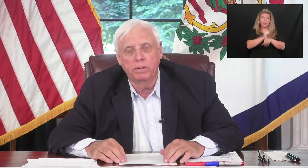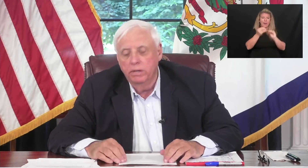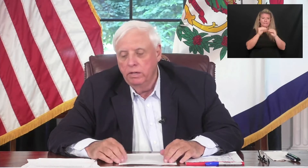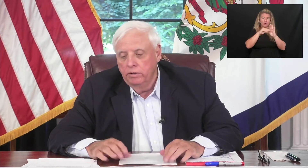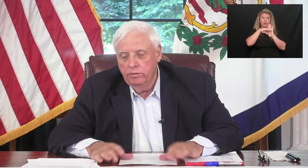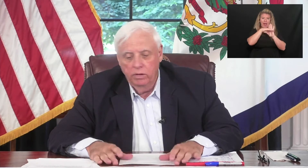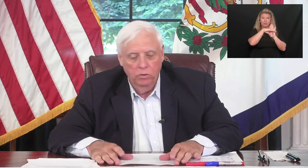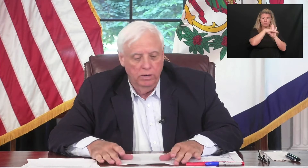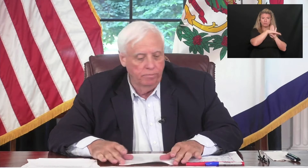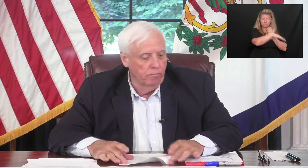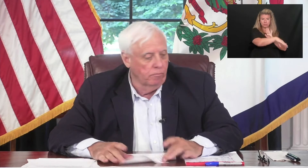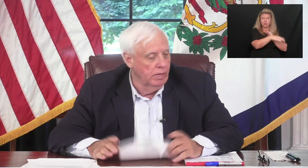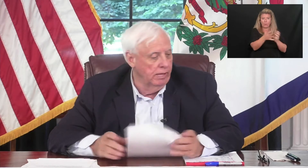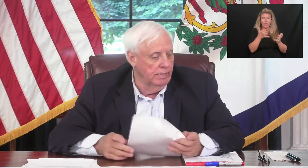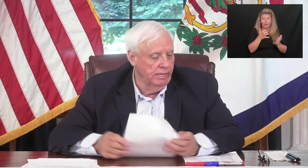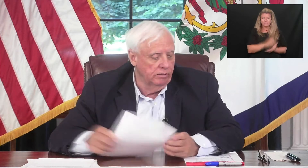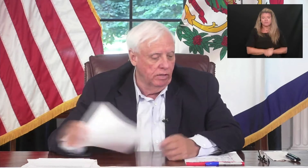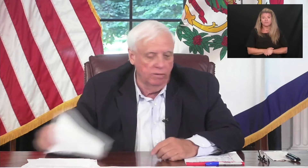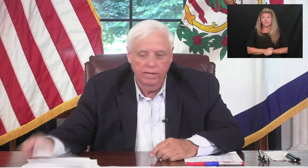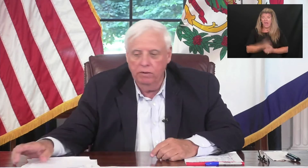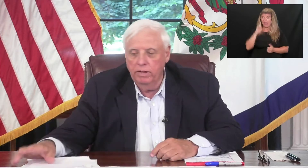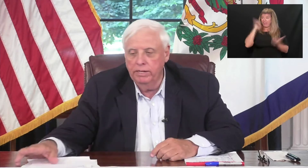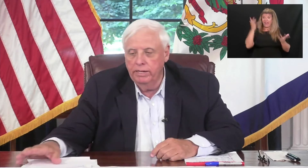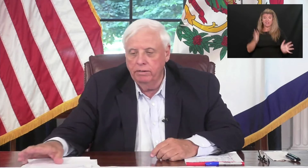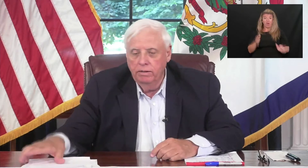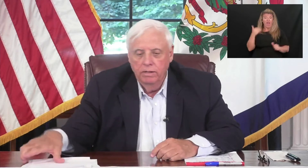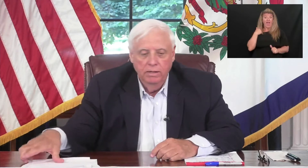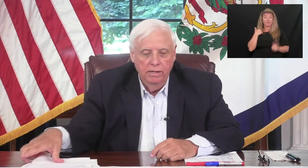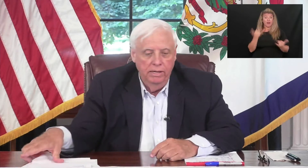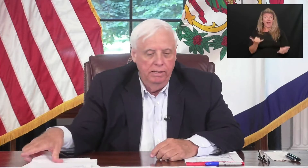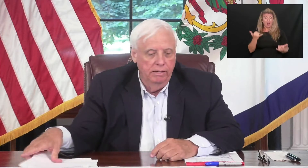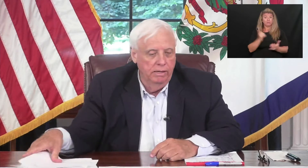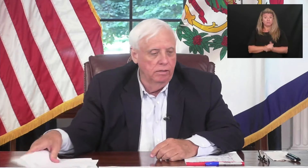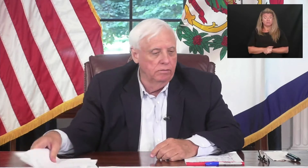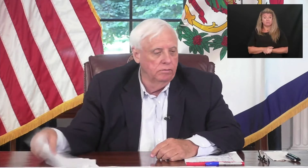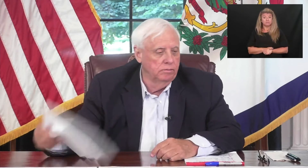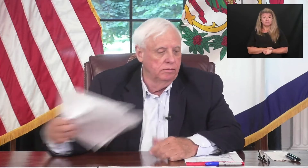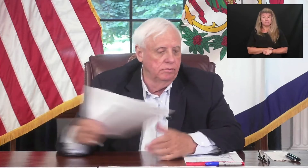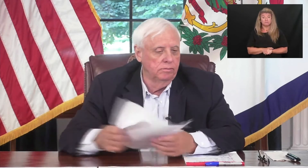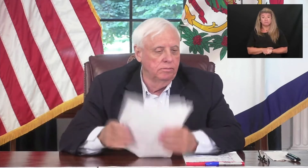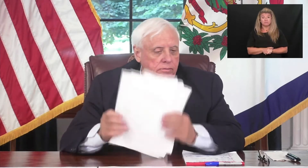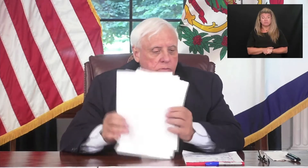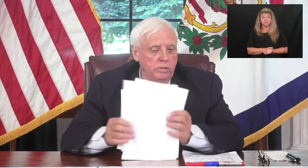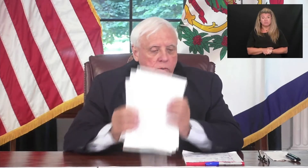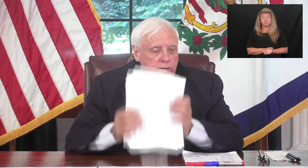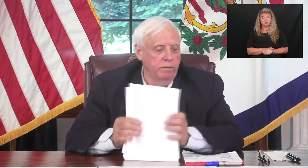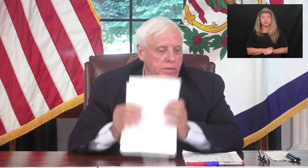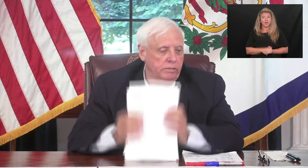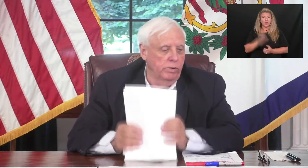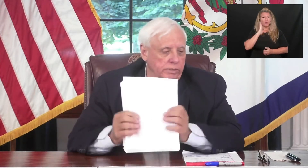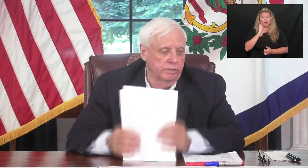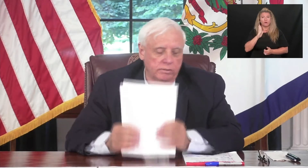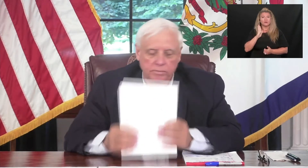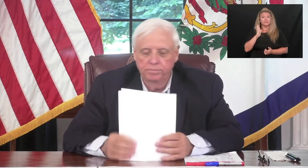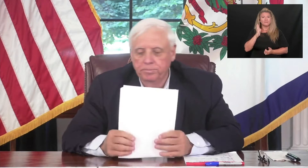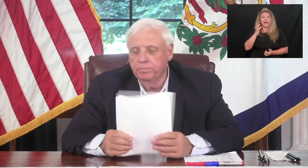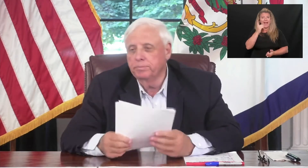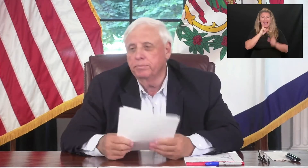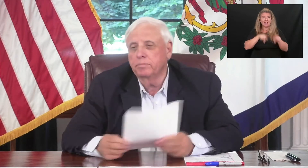dropping. So I think that's all I've got right now, and we'll await everybody's questions.